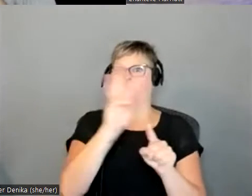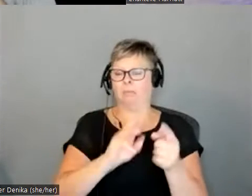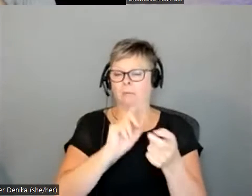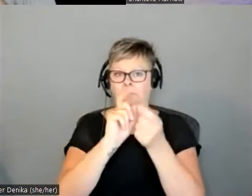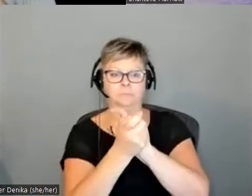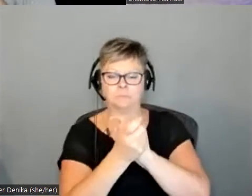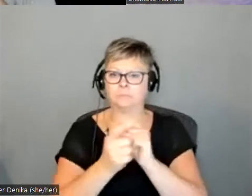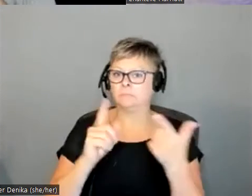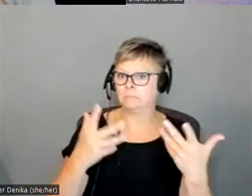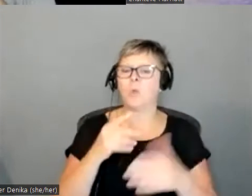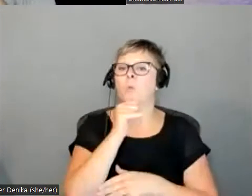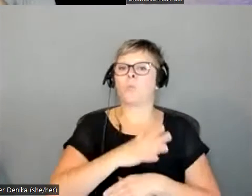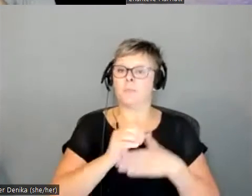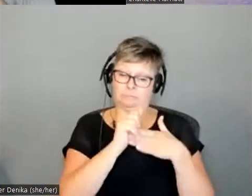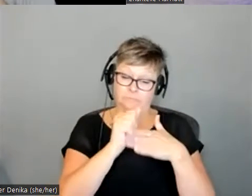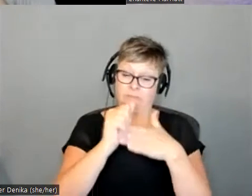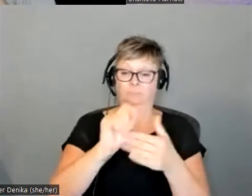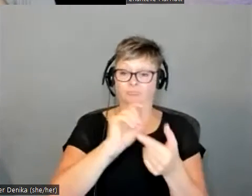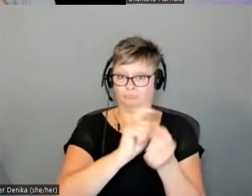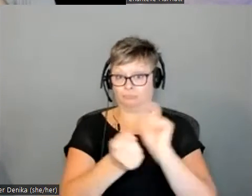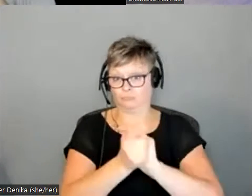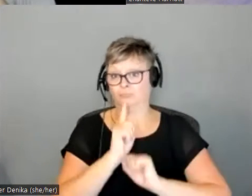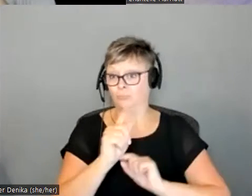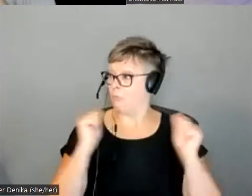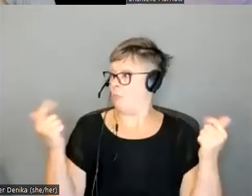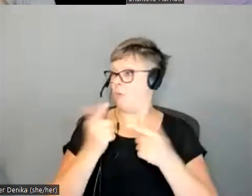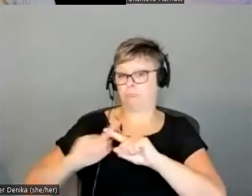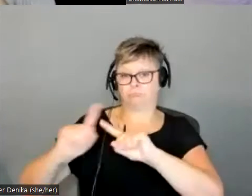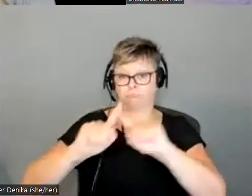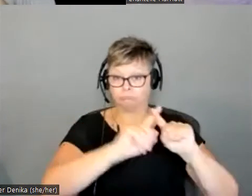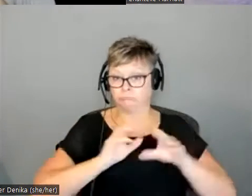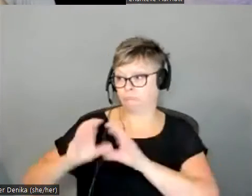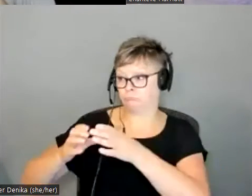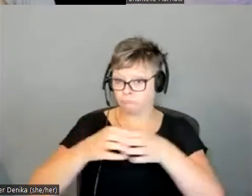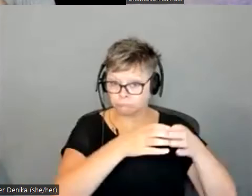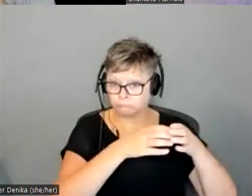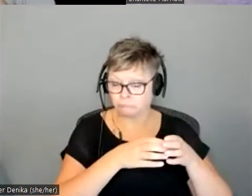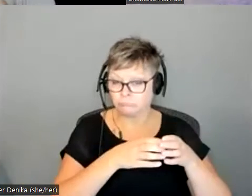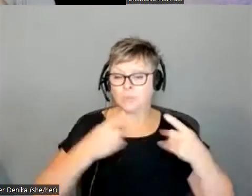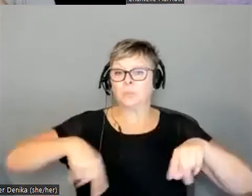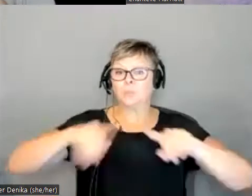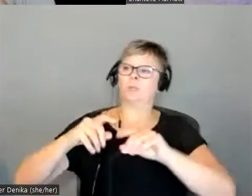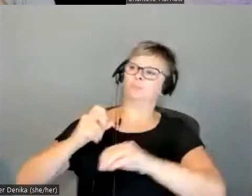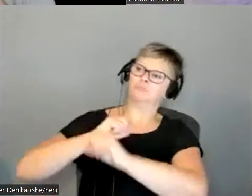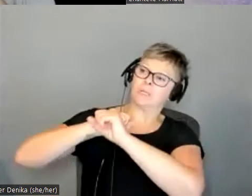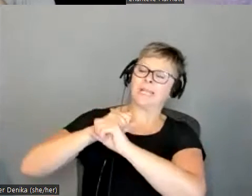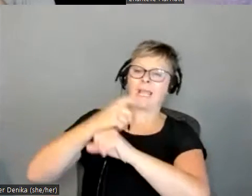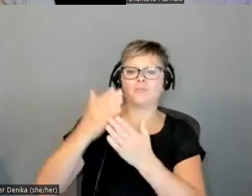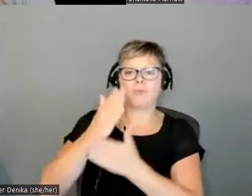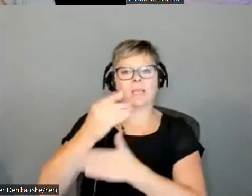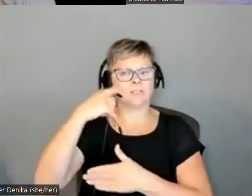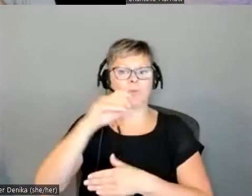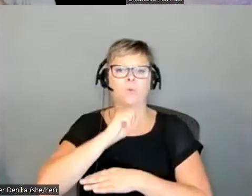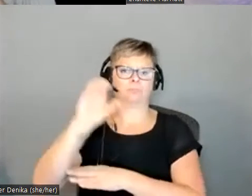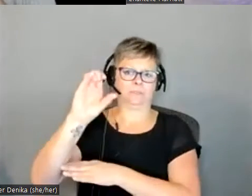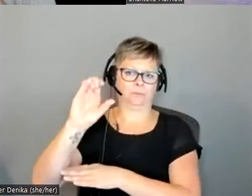the transformation of change across all sectors to better represent, celebrate, and protect the rights of older adults. So we